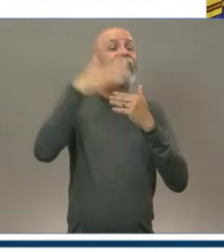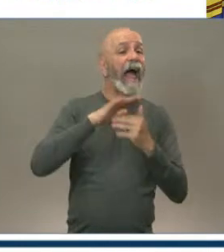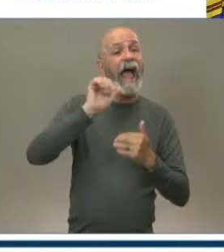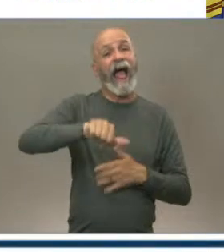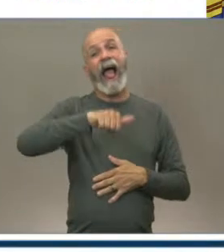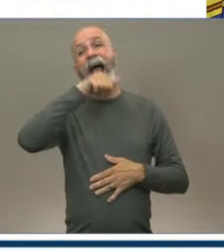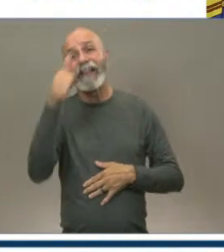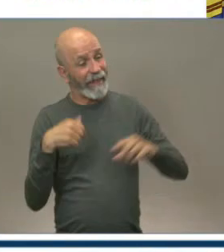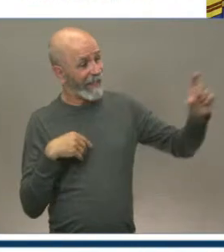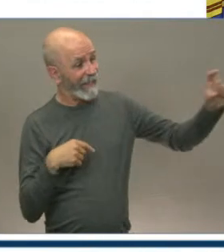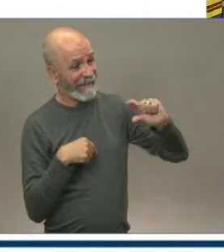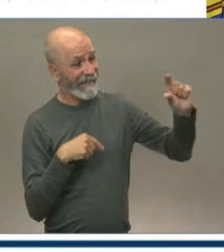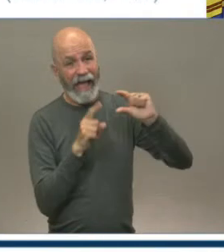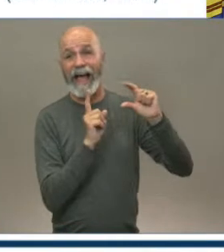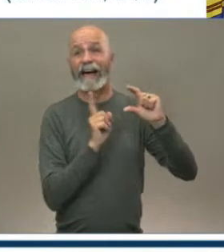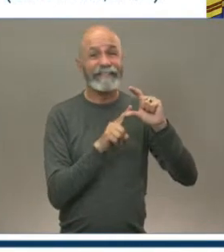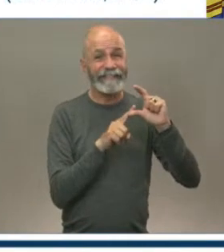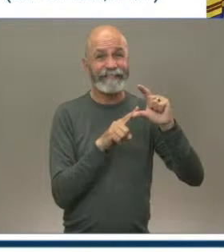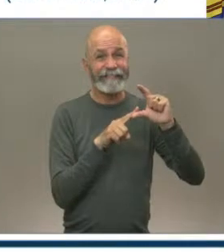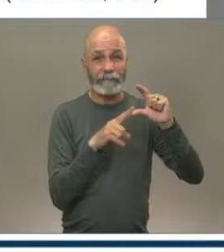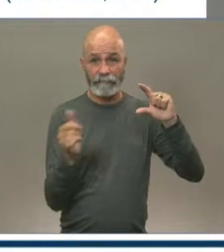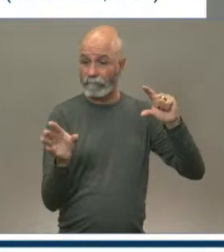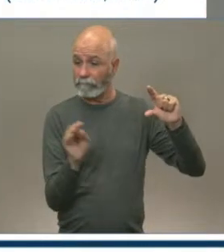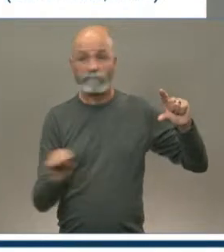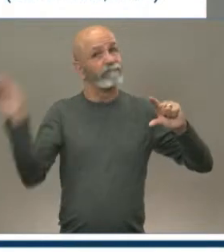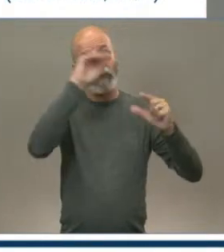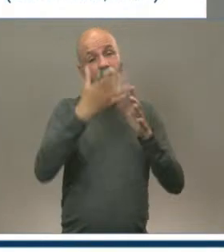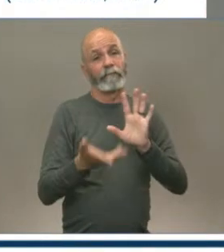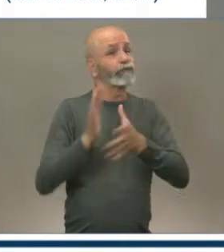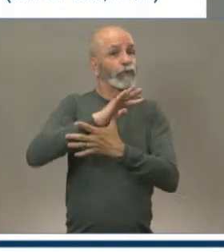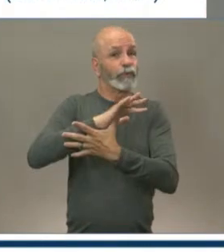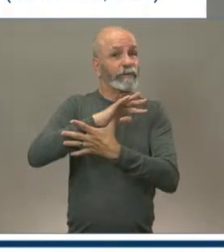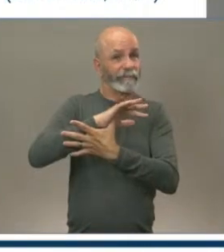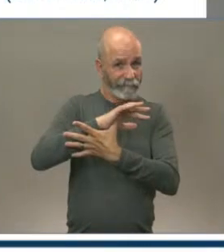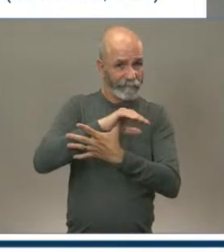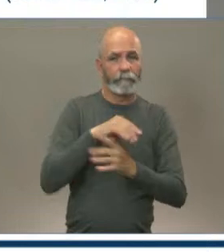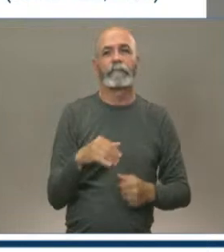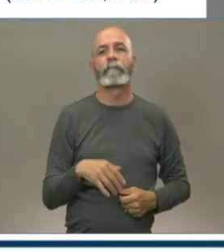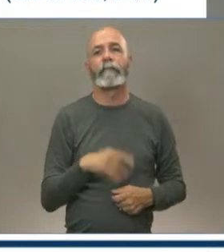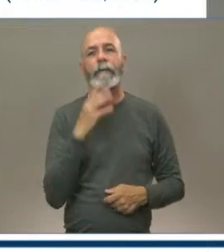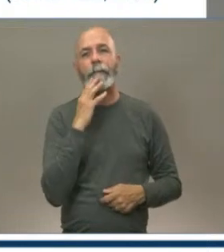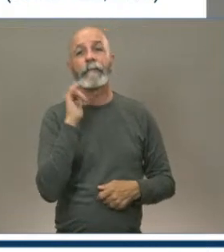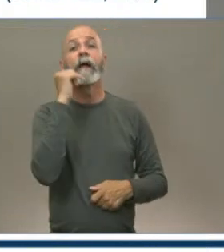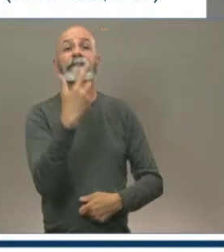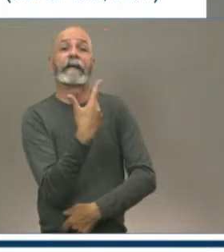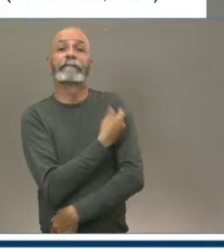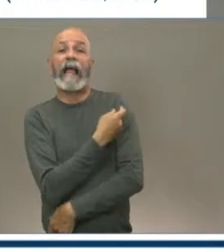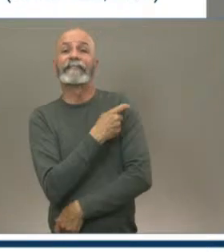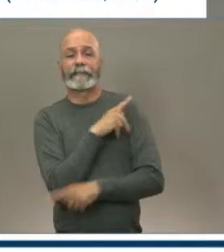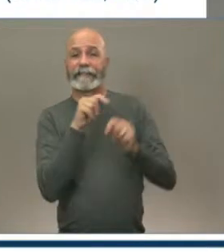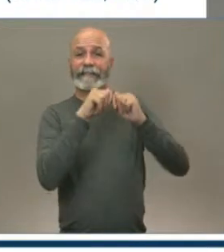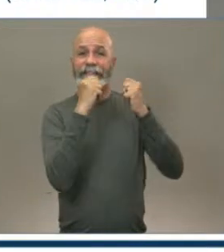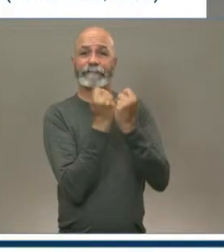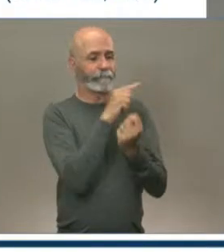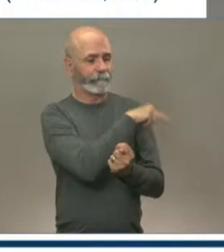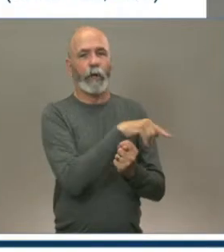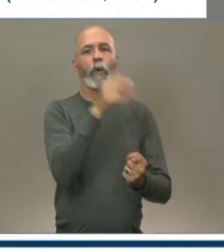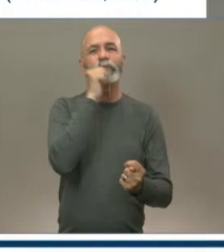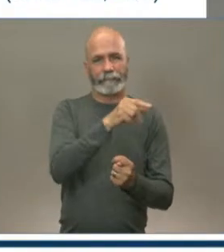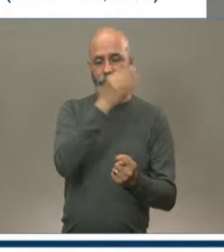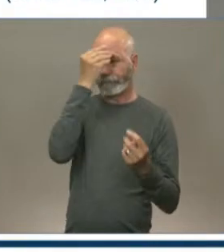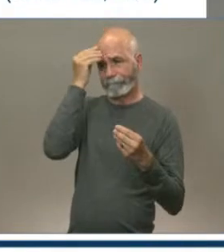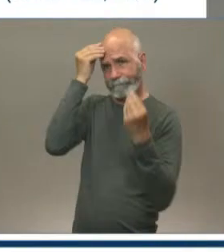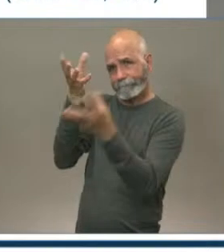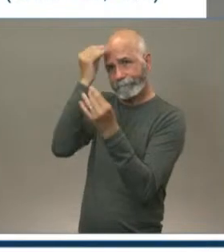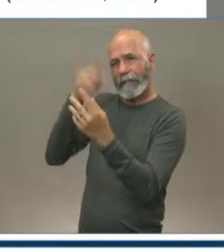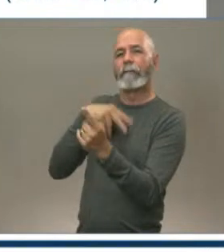canceled? Yeah, the vaccine program team is working with our online booking Can Immunize to make them to get them appointments as soon as we